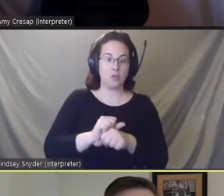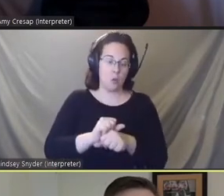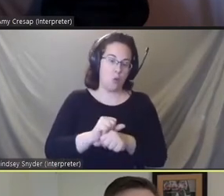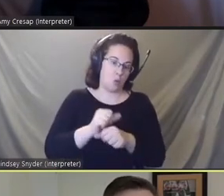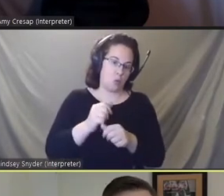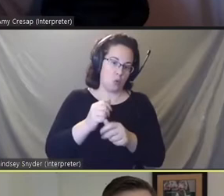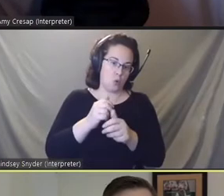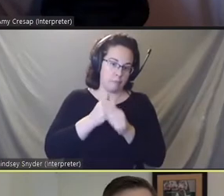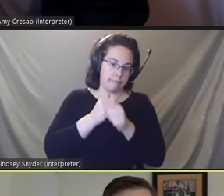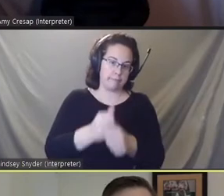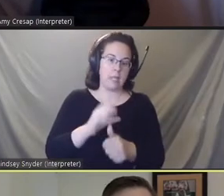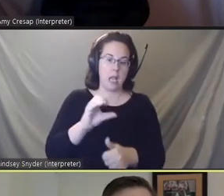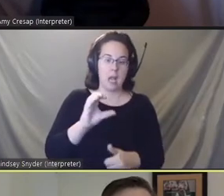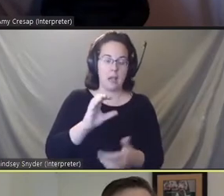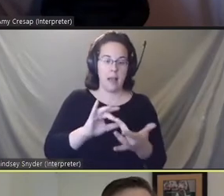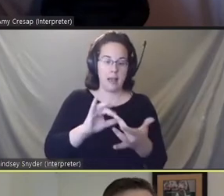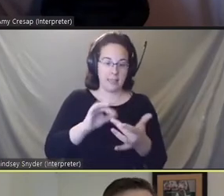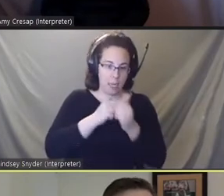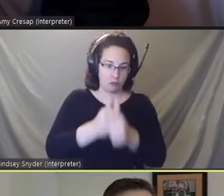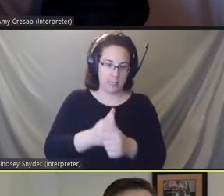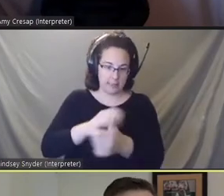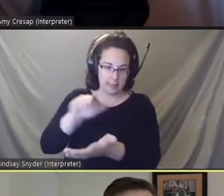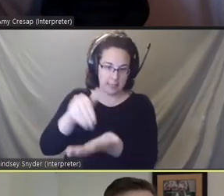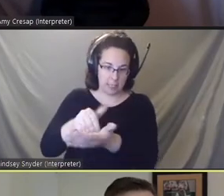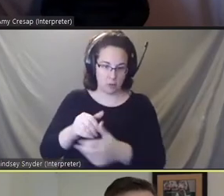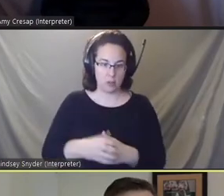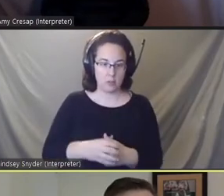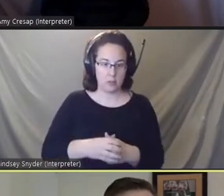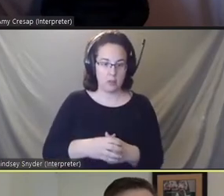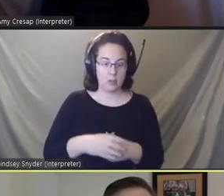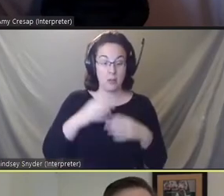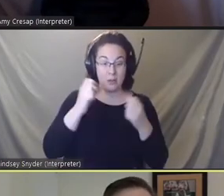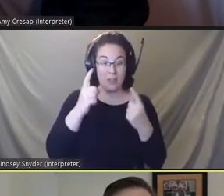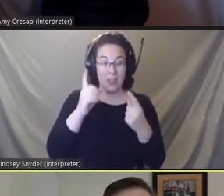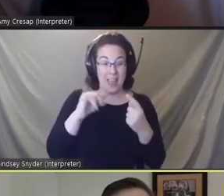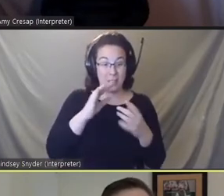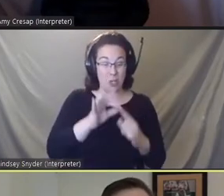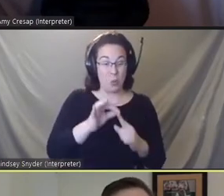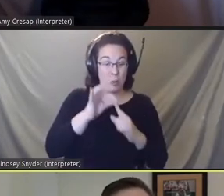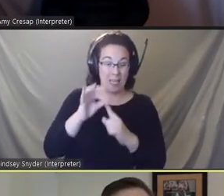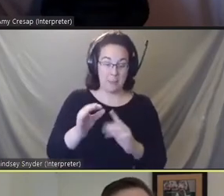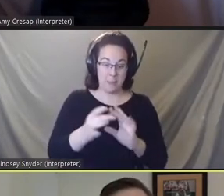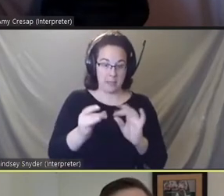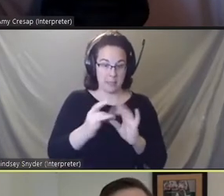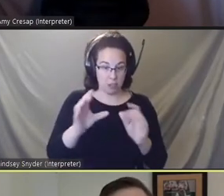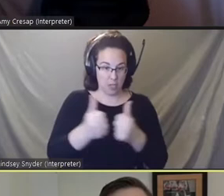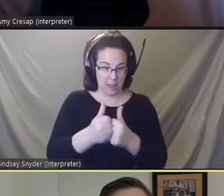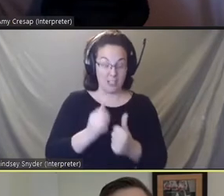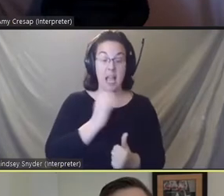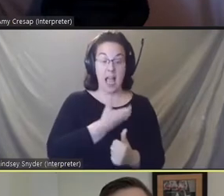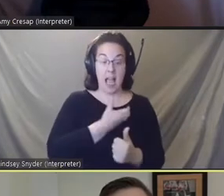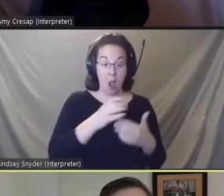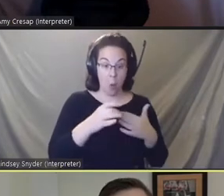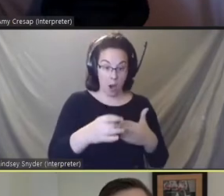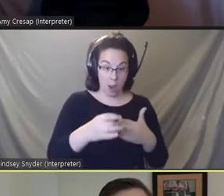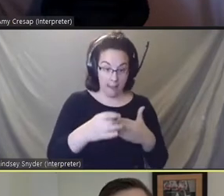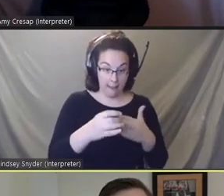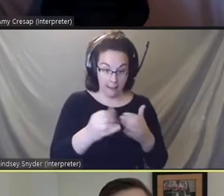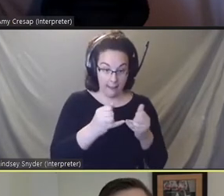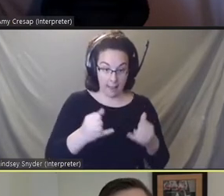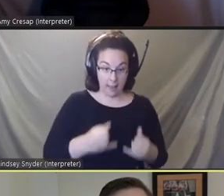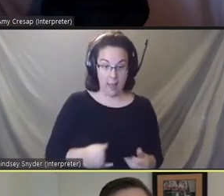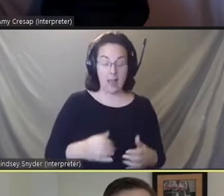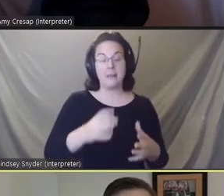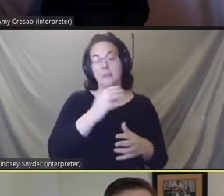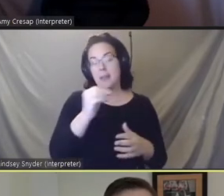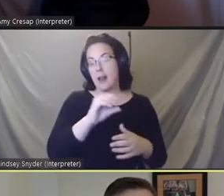Contact tracing as a concept presents a unique messaging challenge. Our guidance, along with the FTC, state